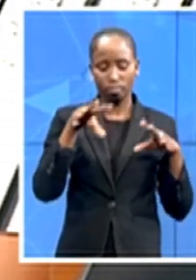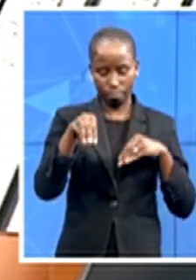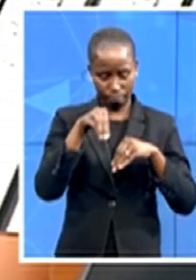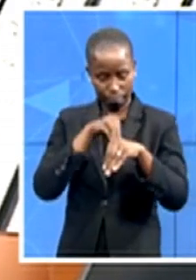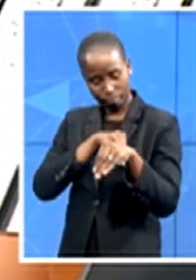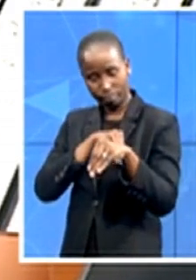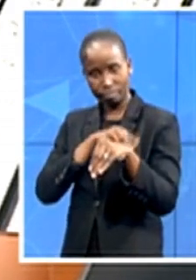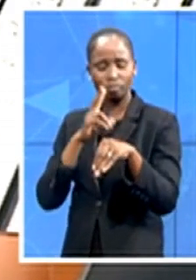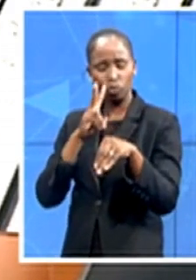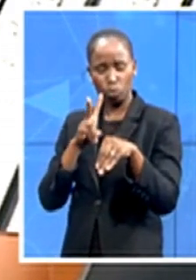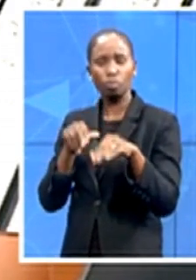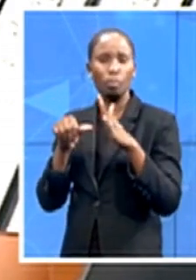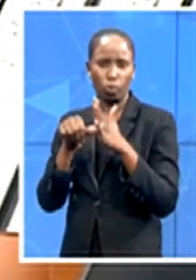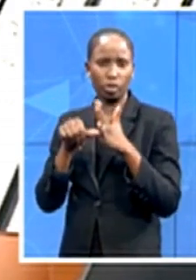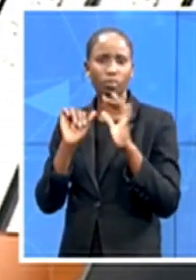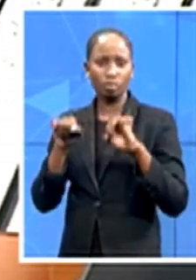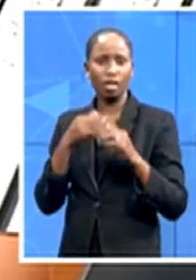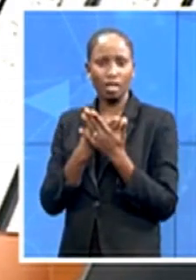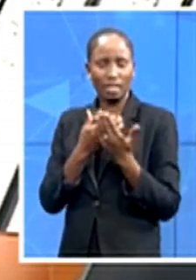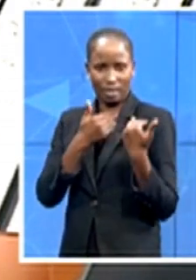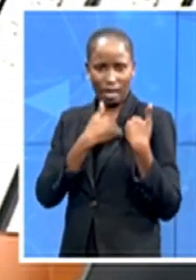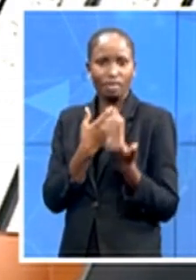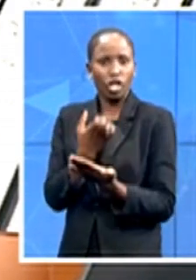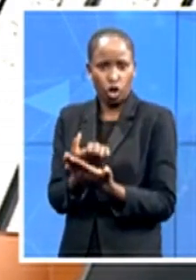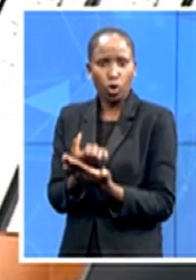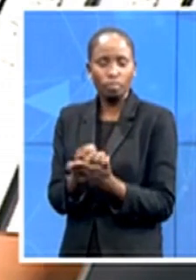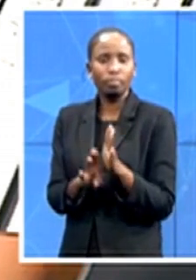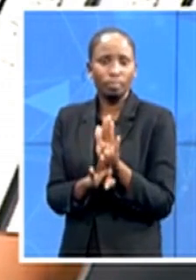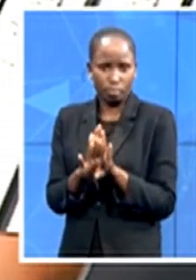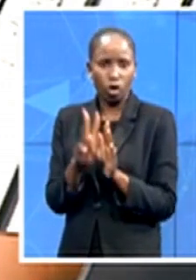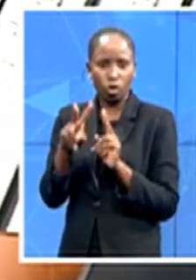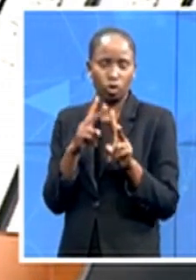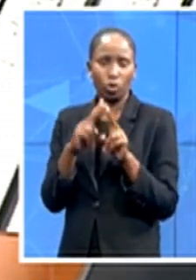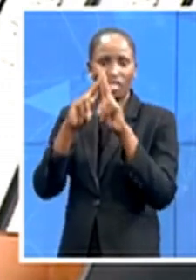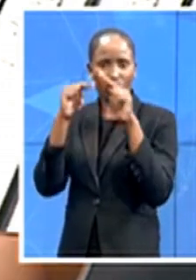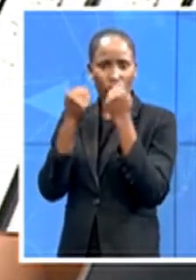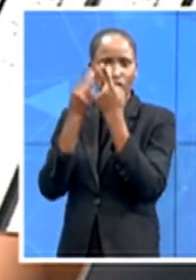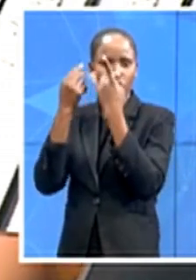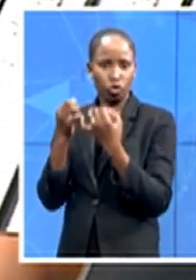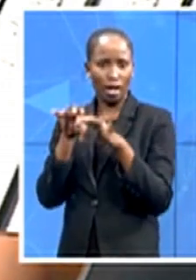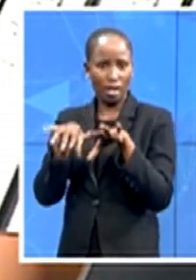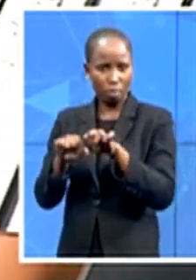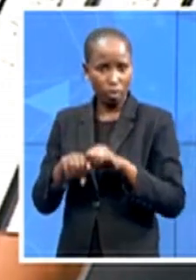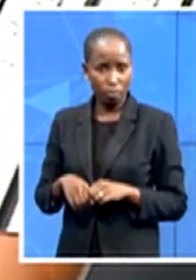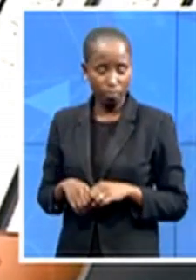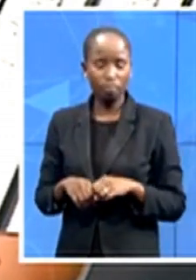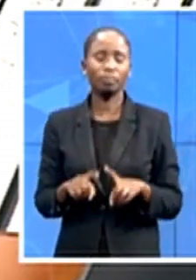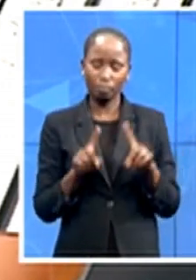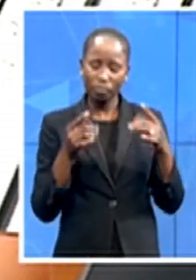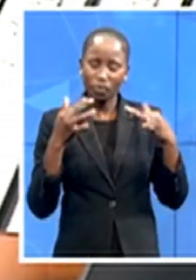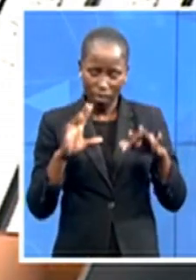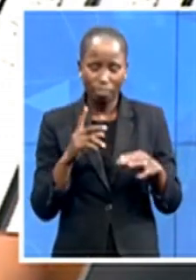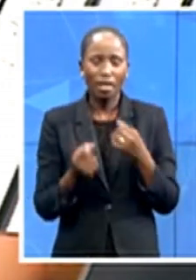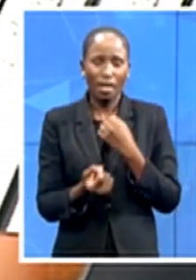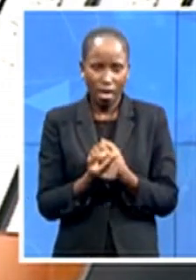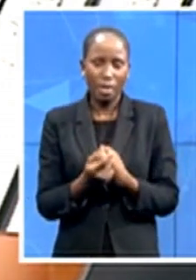safeguarding the integrity of National Treasury. And there were other instances which I detail in my statement where